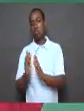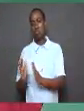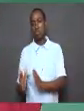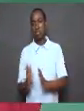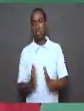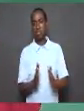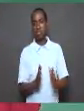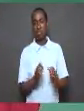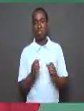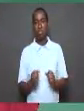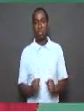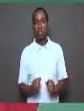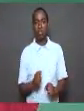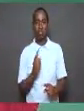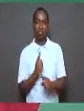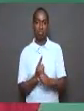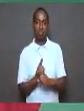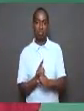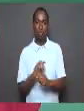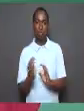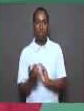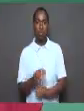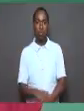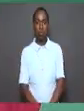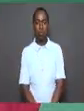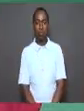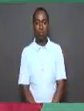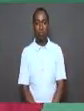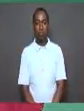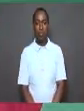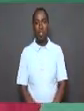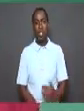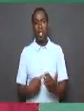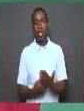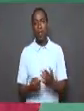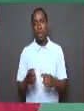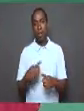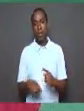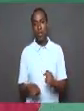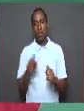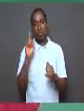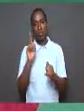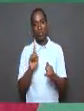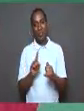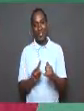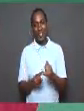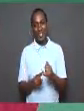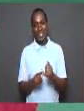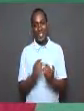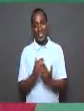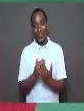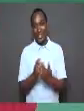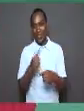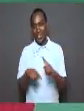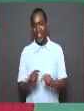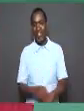answers that could be considered correct as well. This brings us to the end